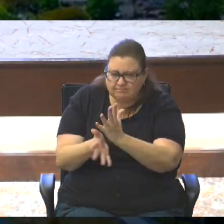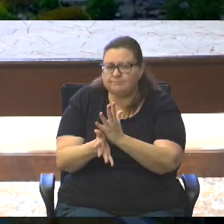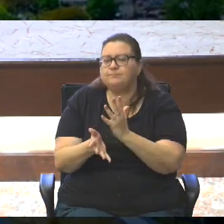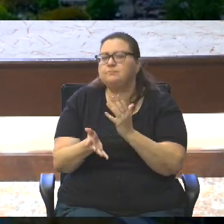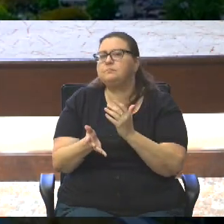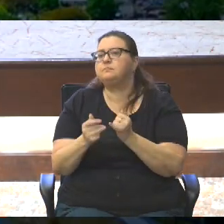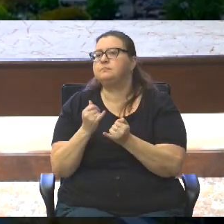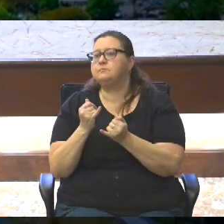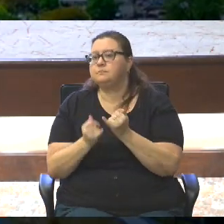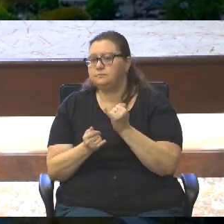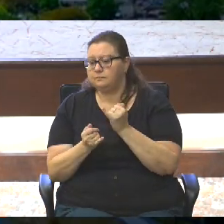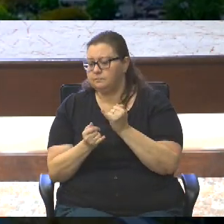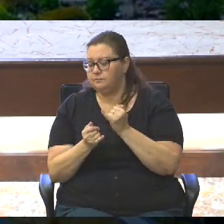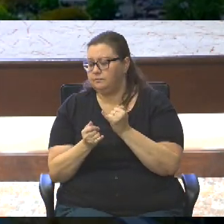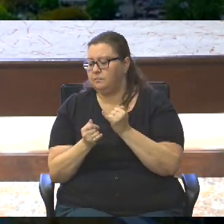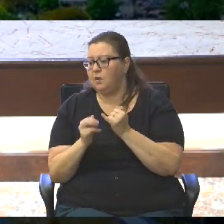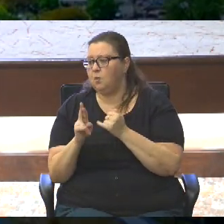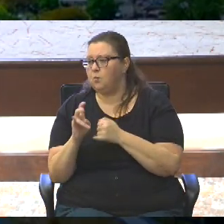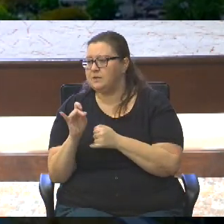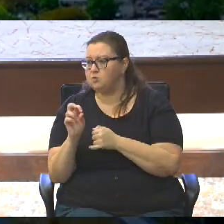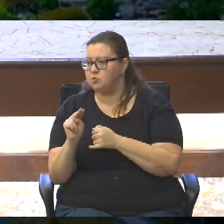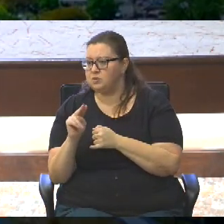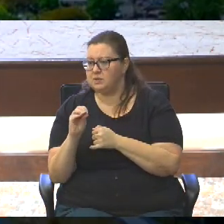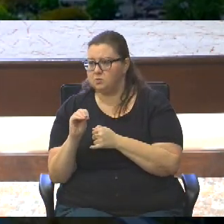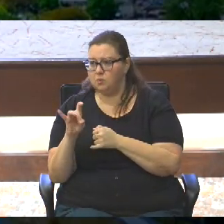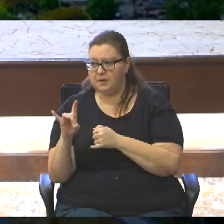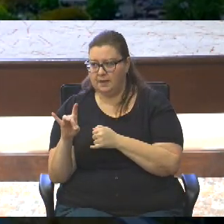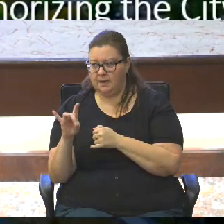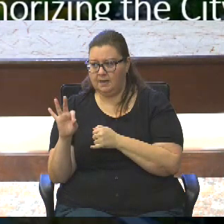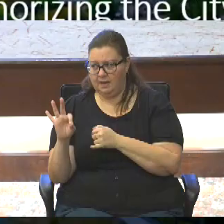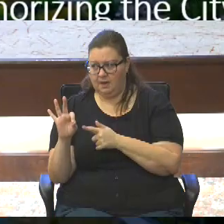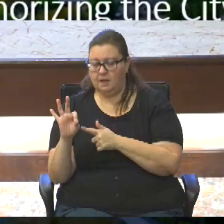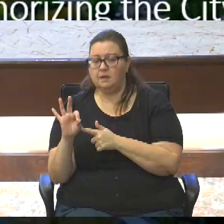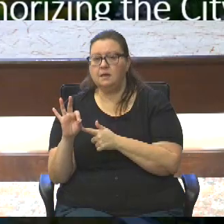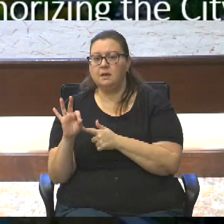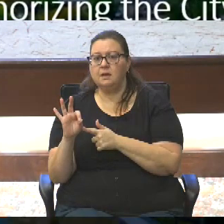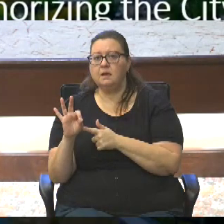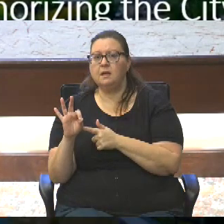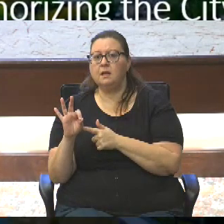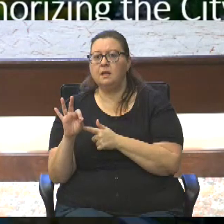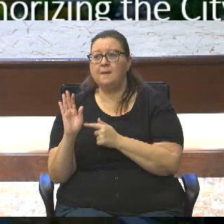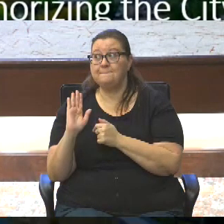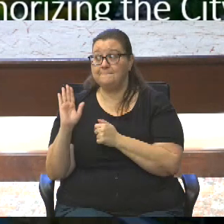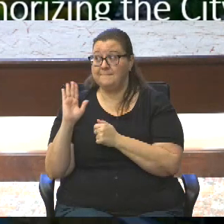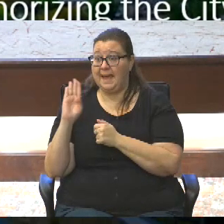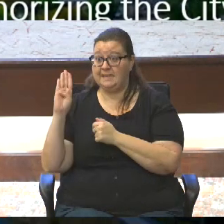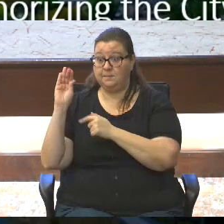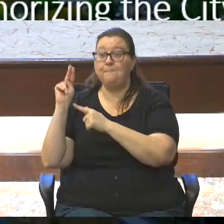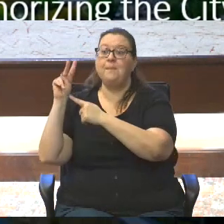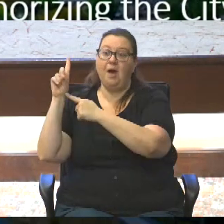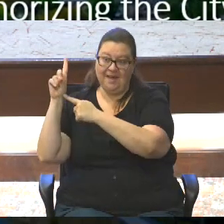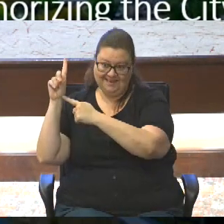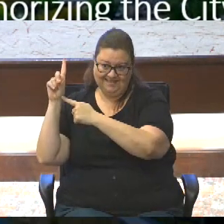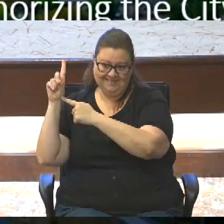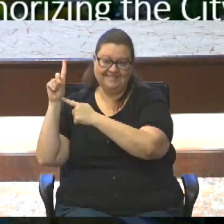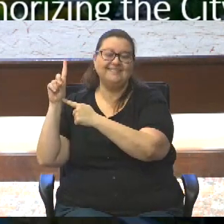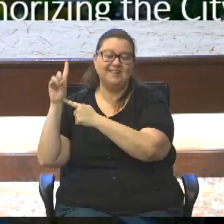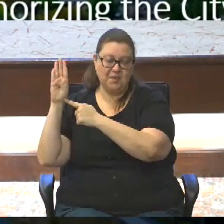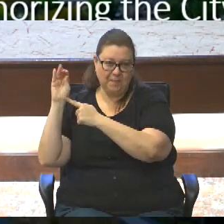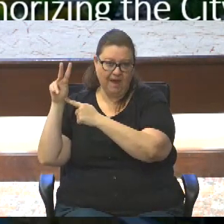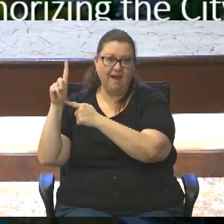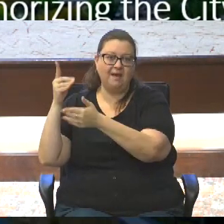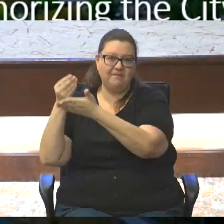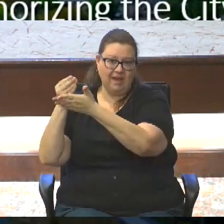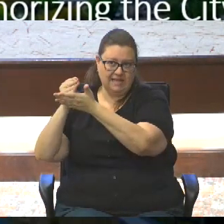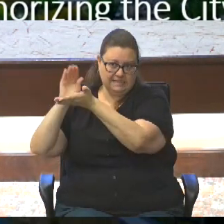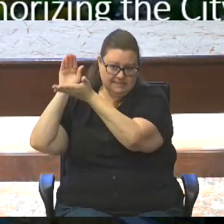And the last highlight I have for you is Resolution 209. It uses past bond funds, and I really want to acknowledge the work of the staff to do this.